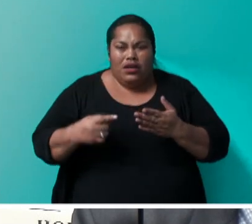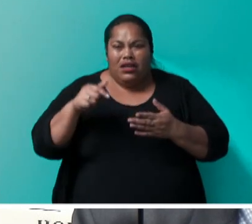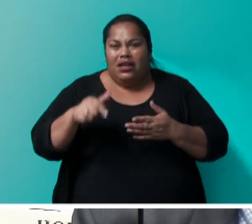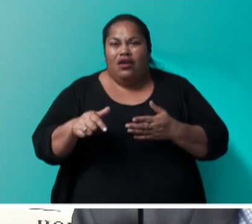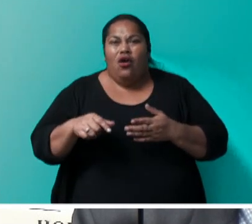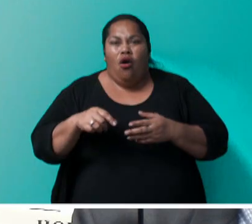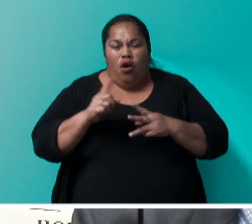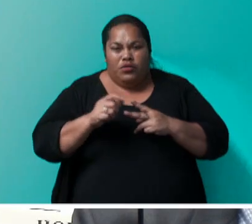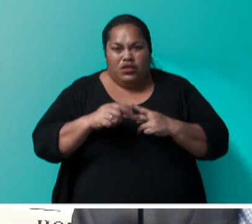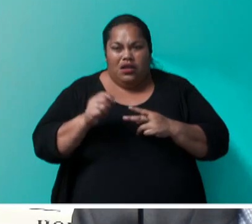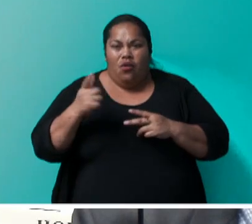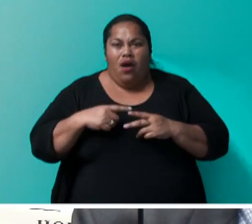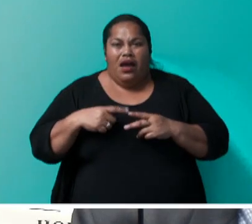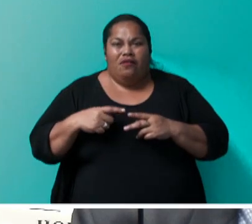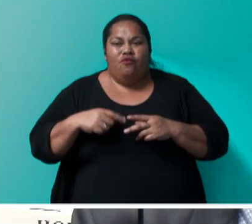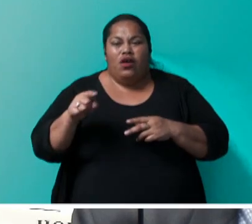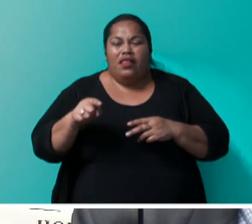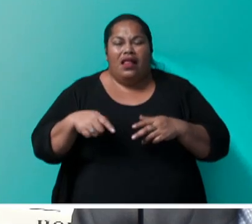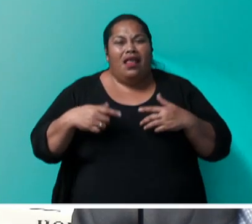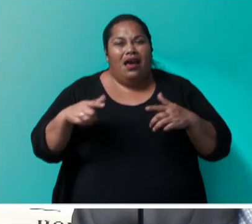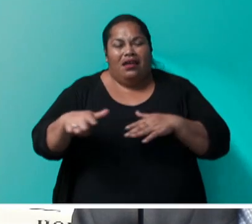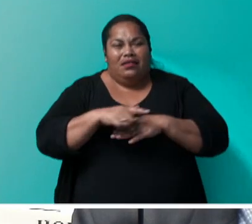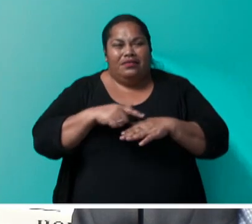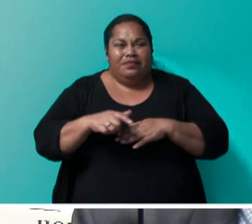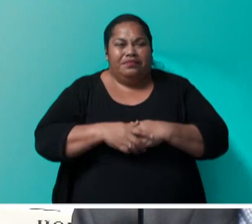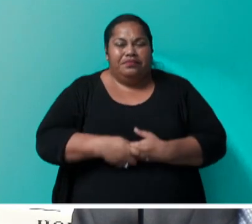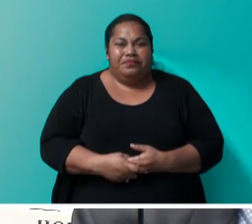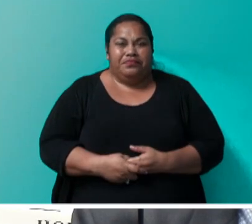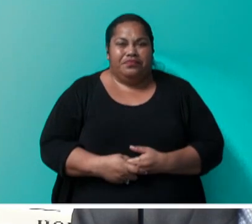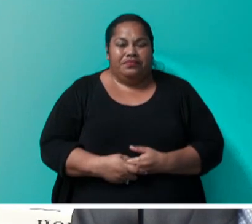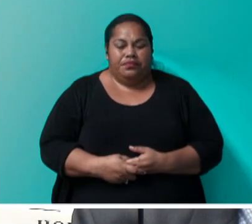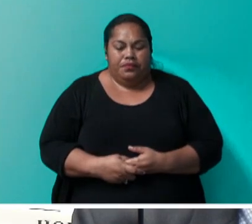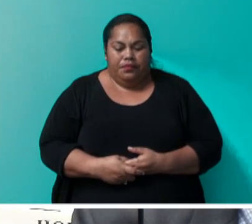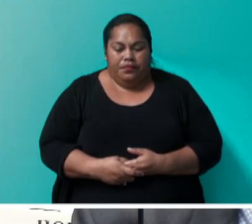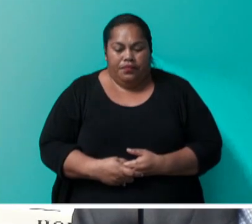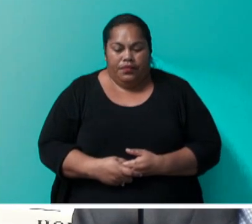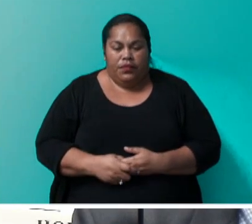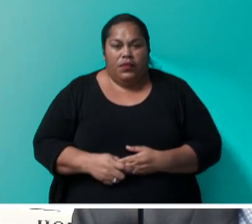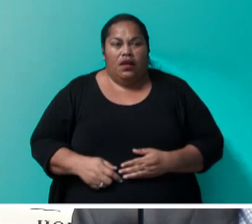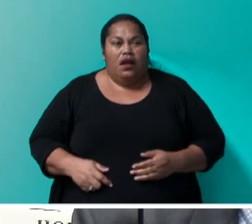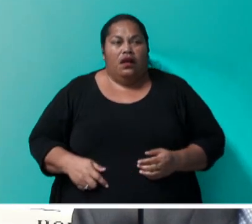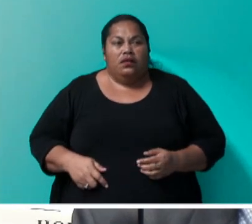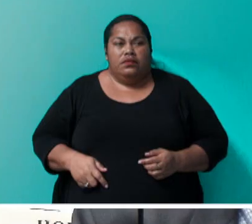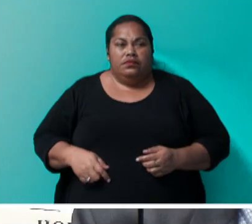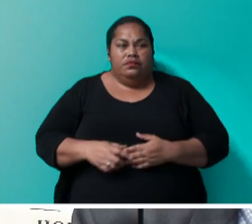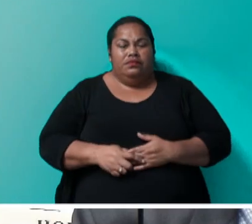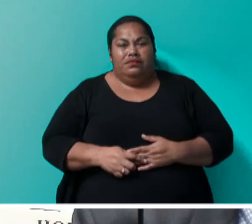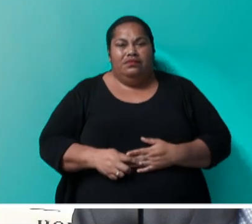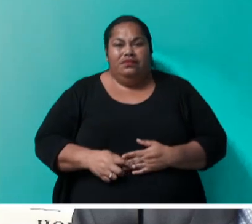topography of the land. This year, despite the Losam-Malele loop being